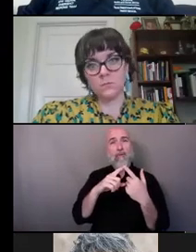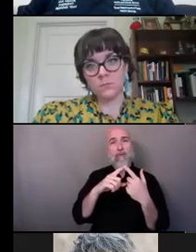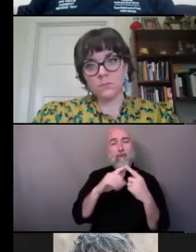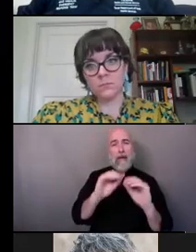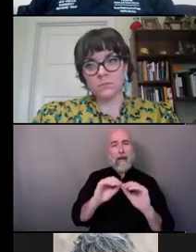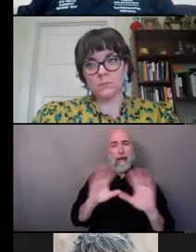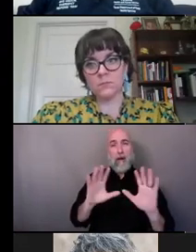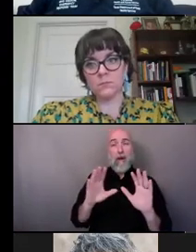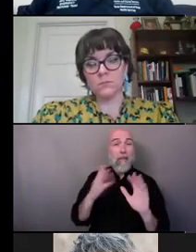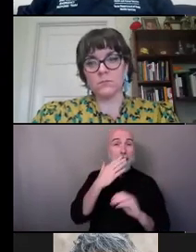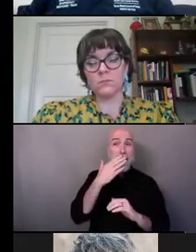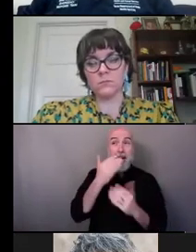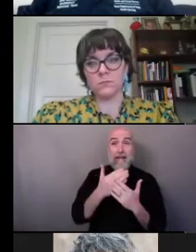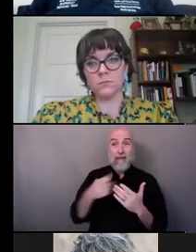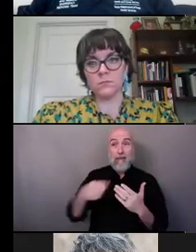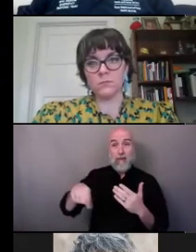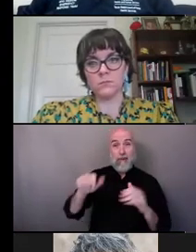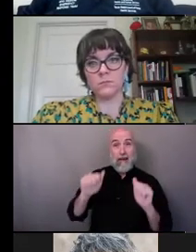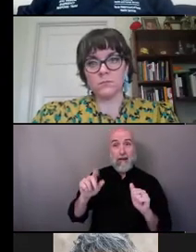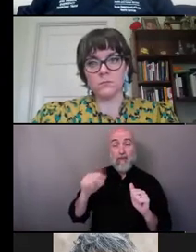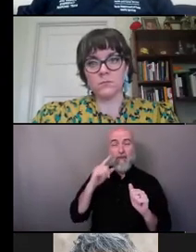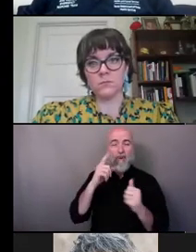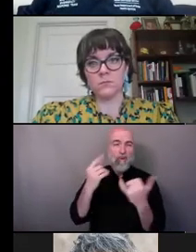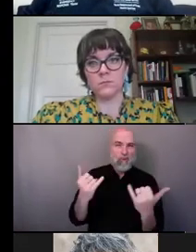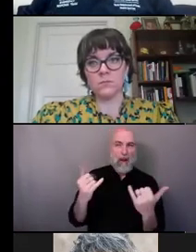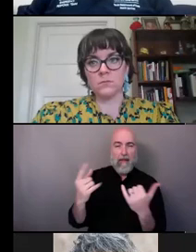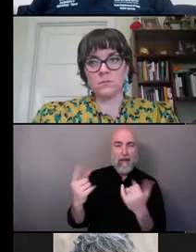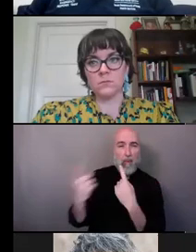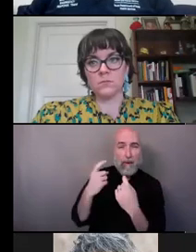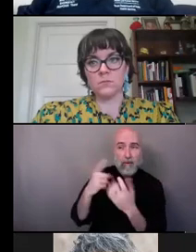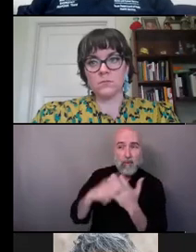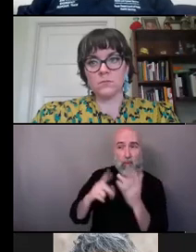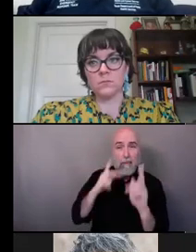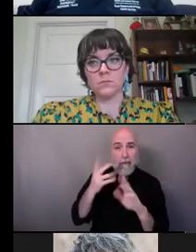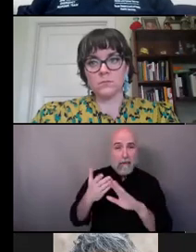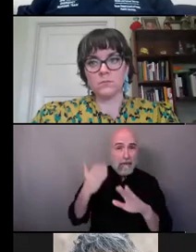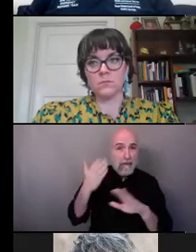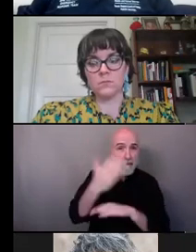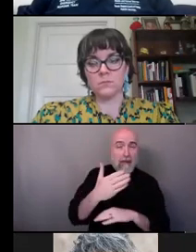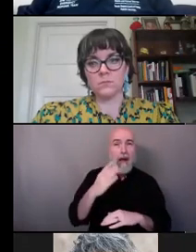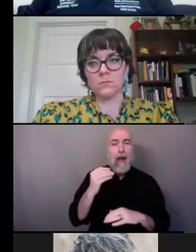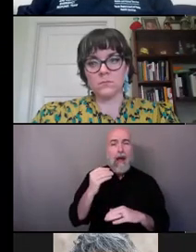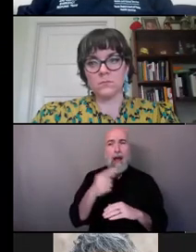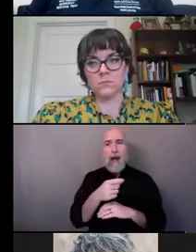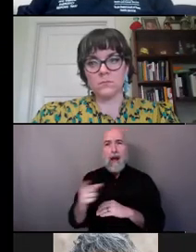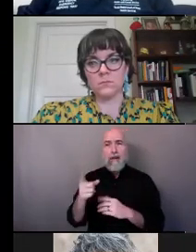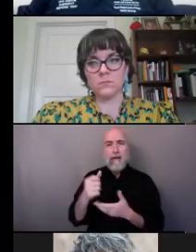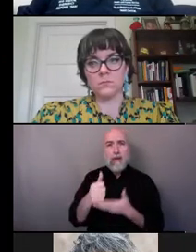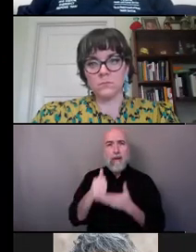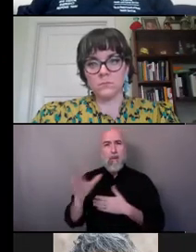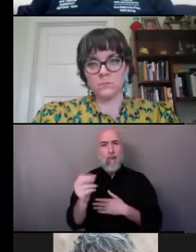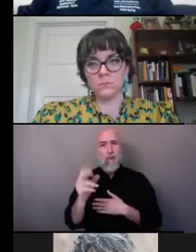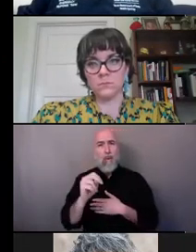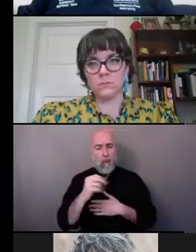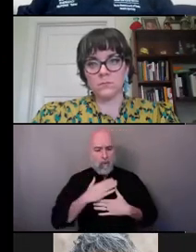can do, especially for the questions that we've had submitted and for people to help with their own personal